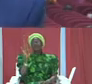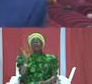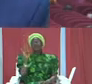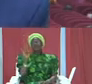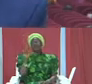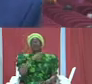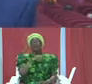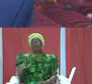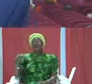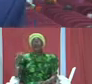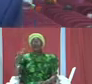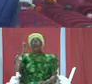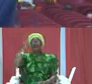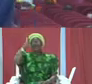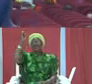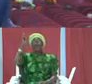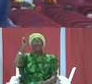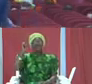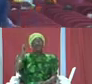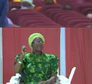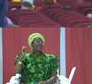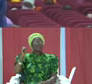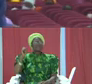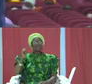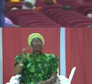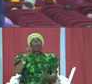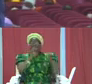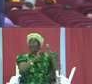And he, that is Elijah,